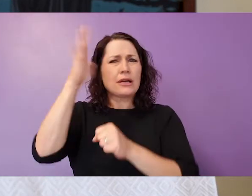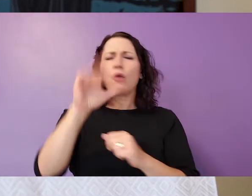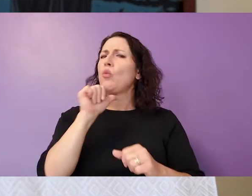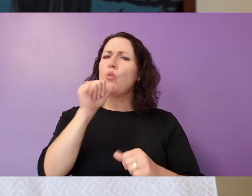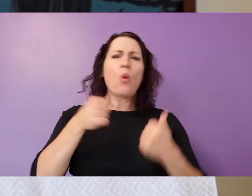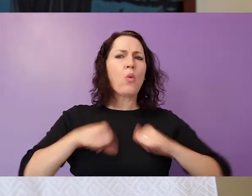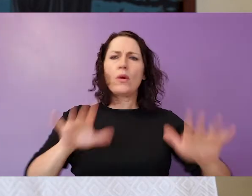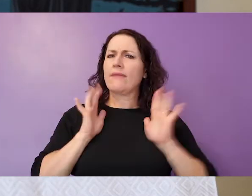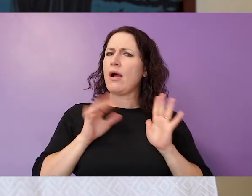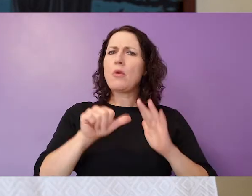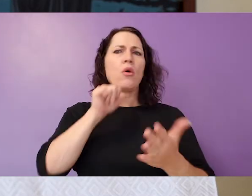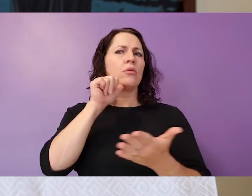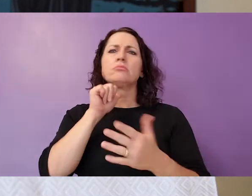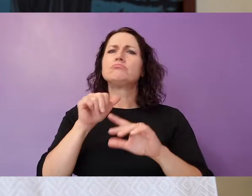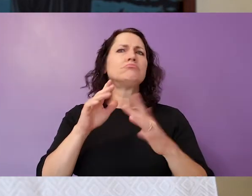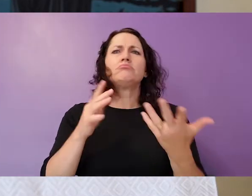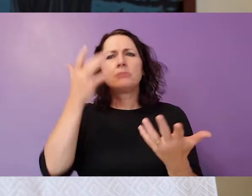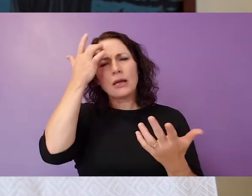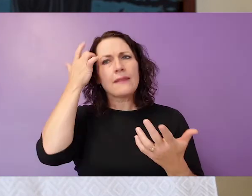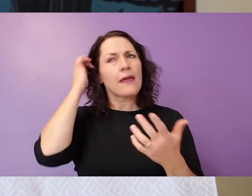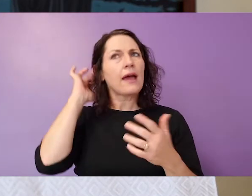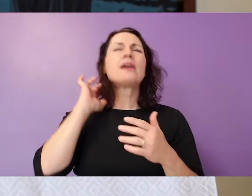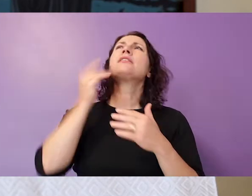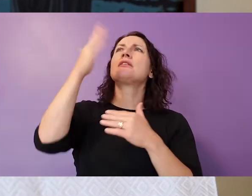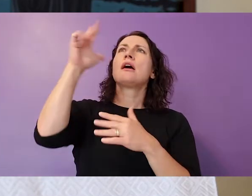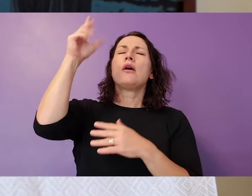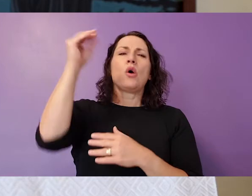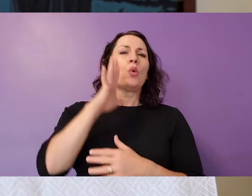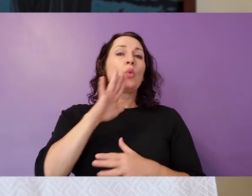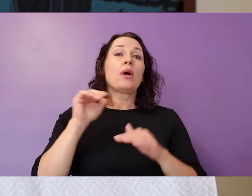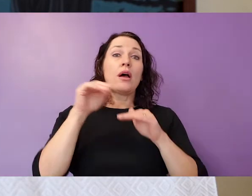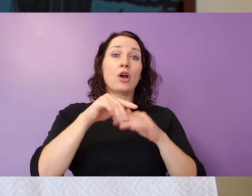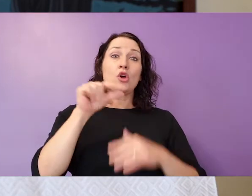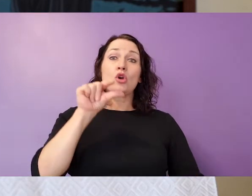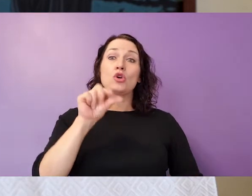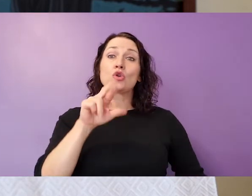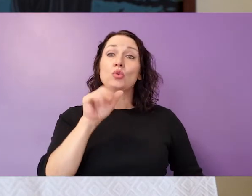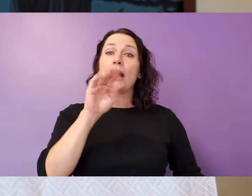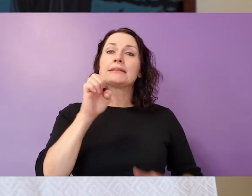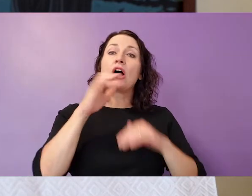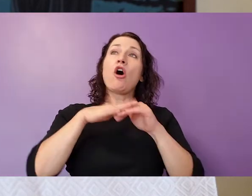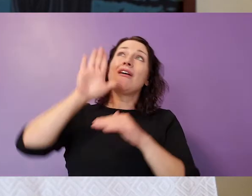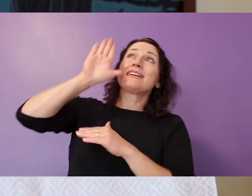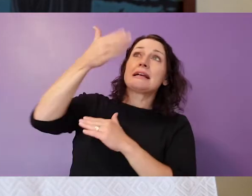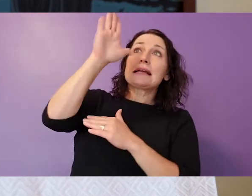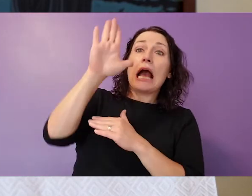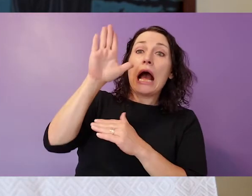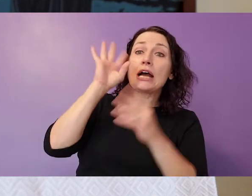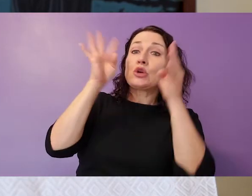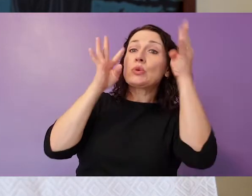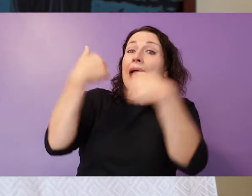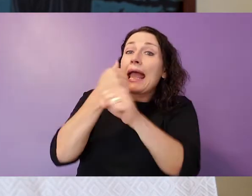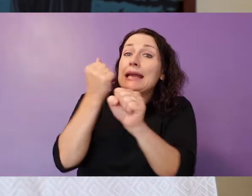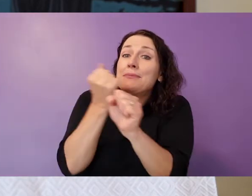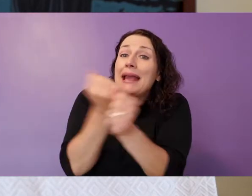does not give up on creation, that sends grace like water upon His creation.